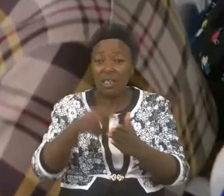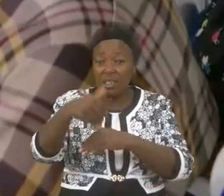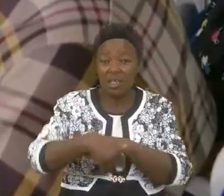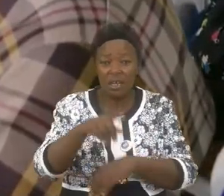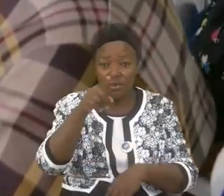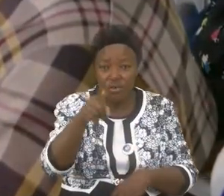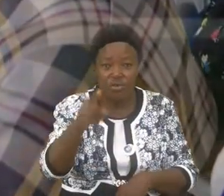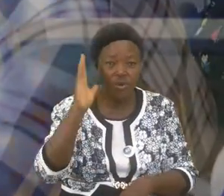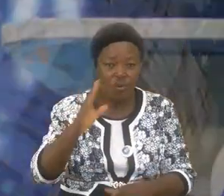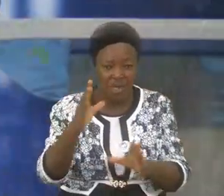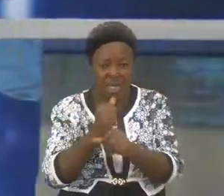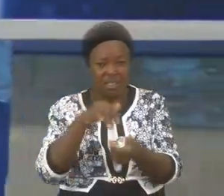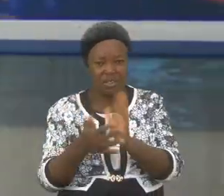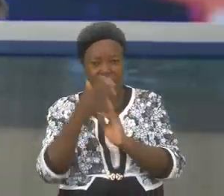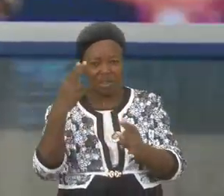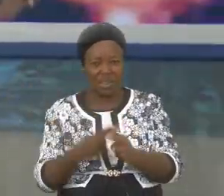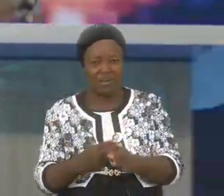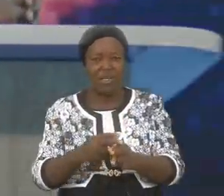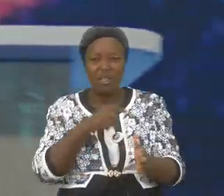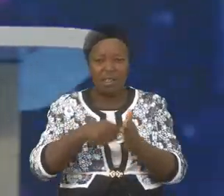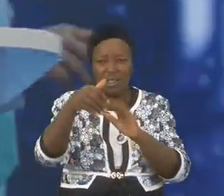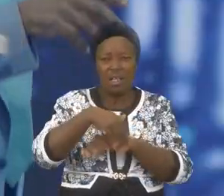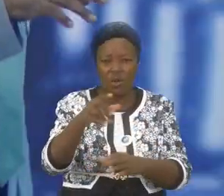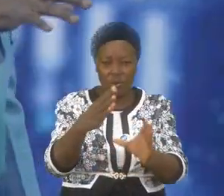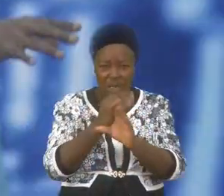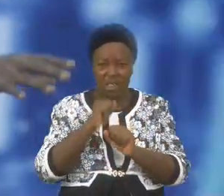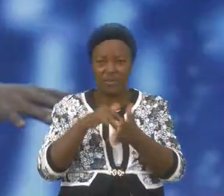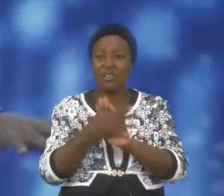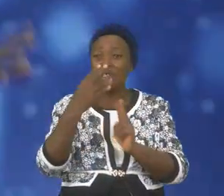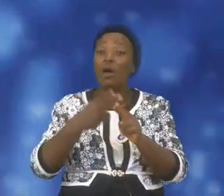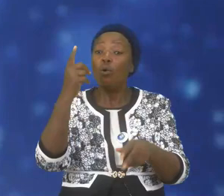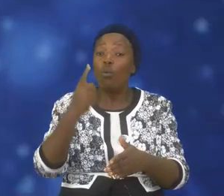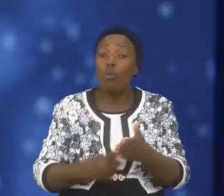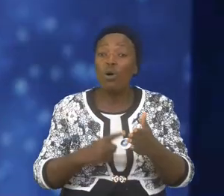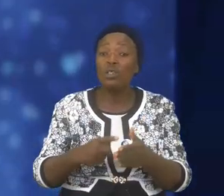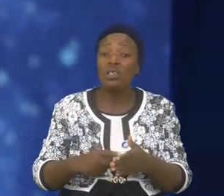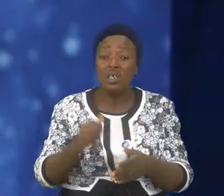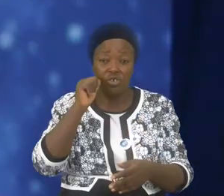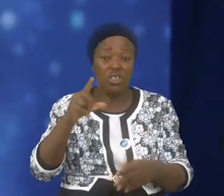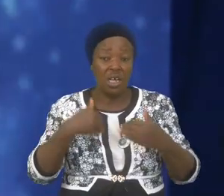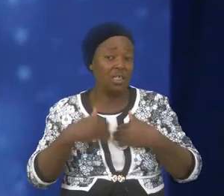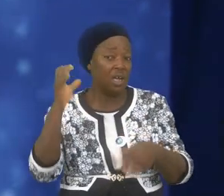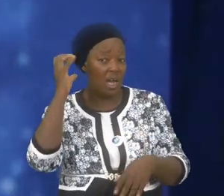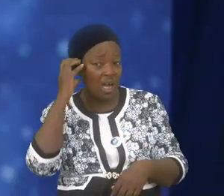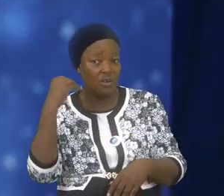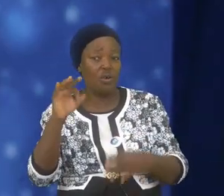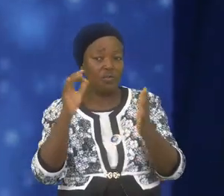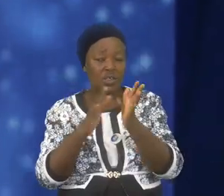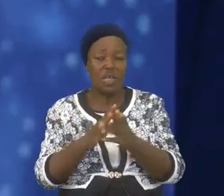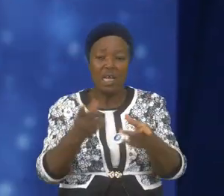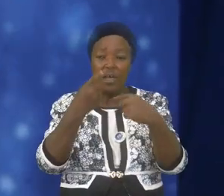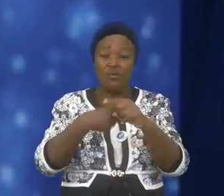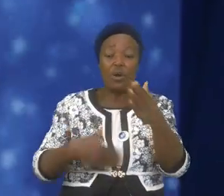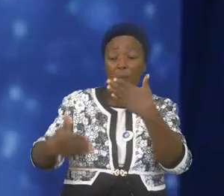of Jesus, came in the press behind and touched his garment. Look at verse